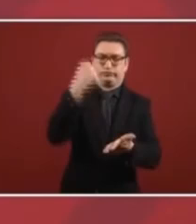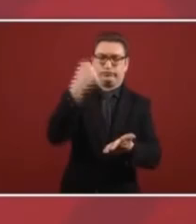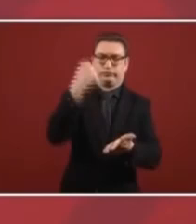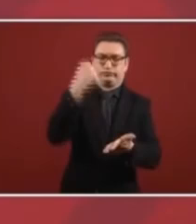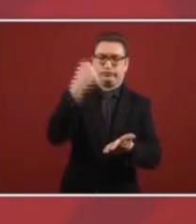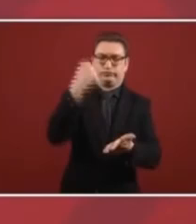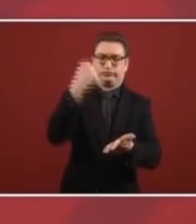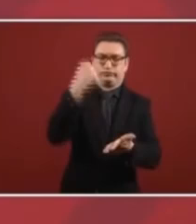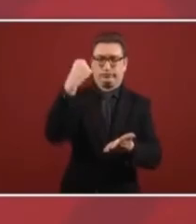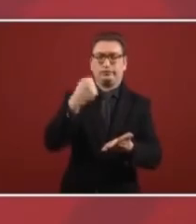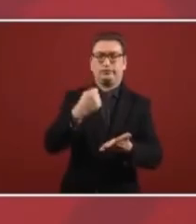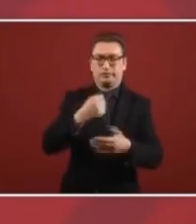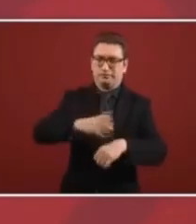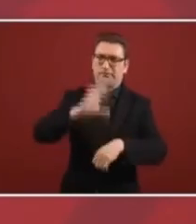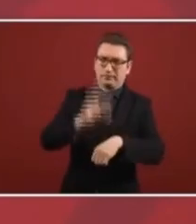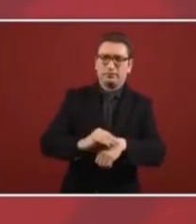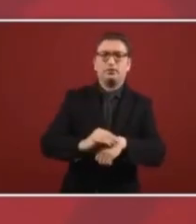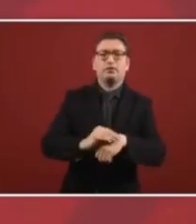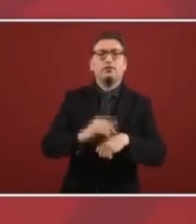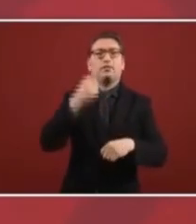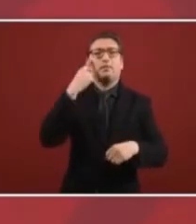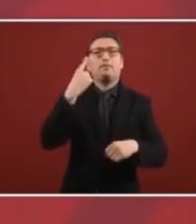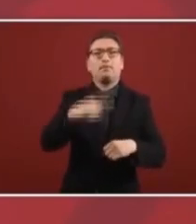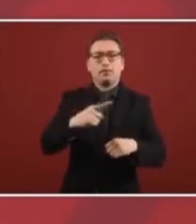the amplification